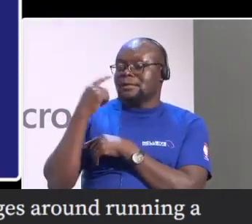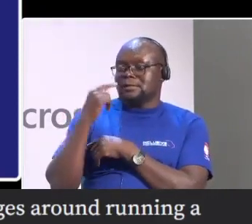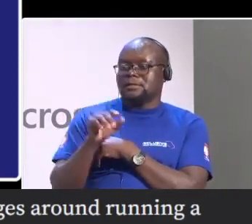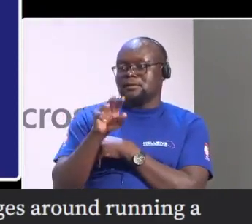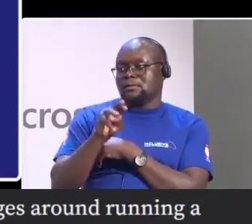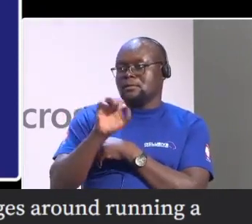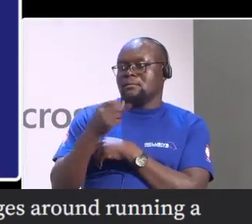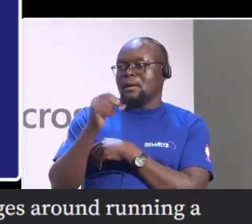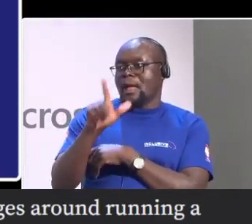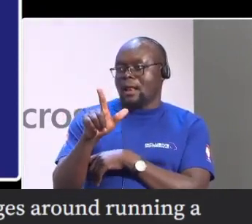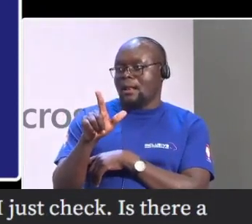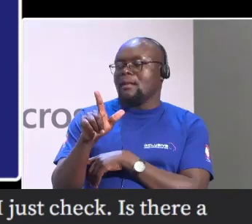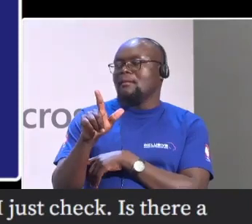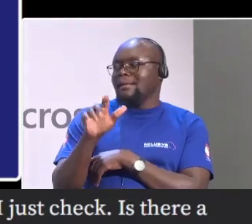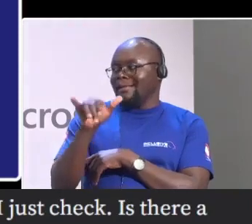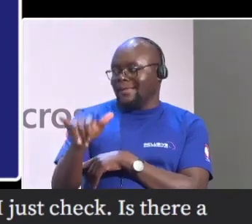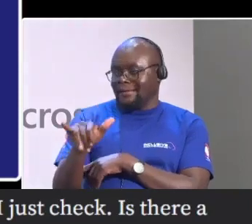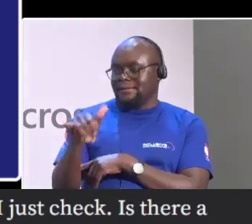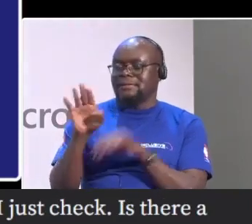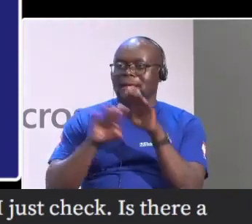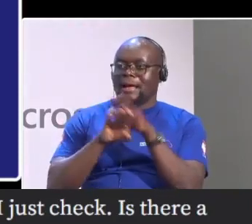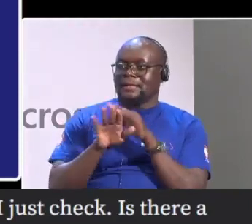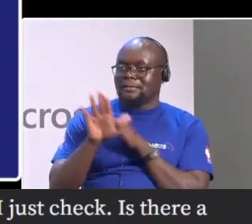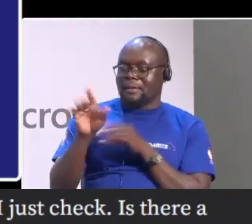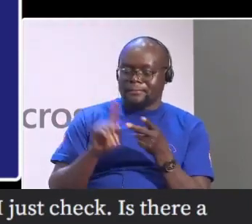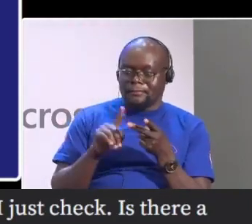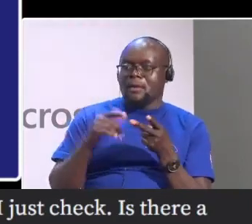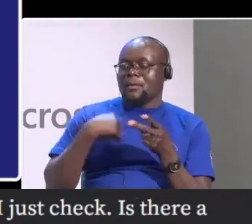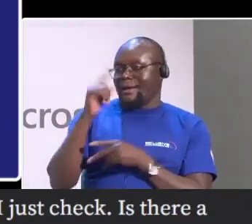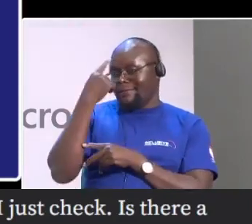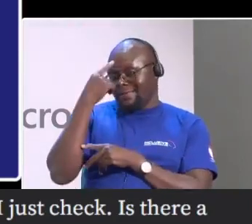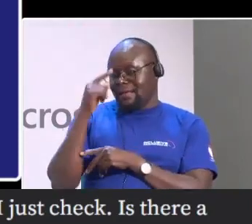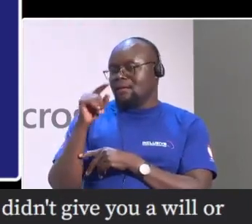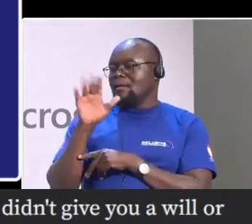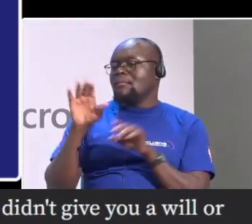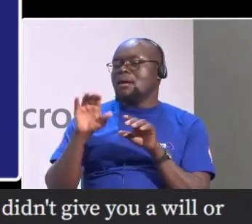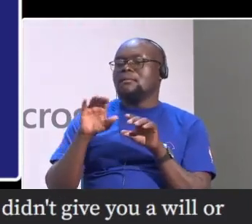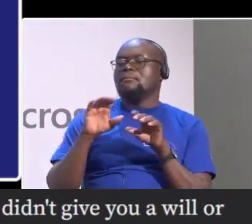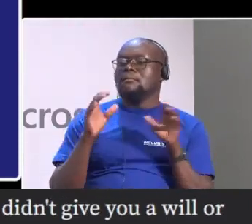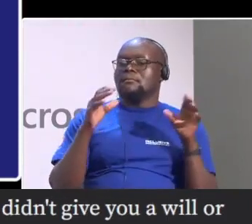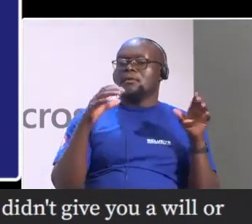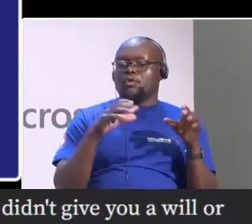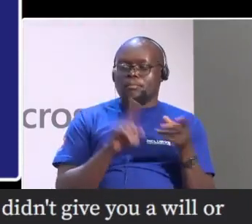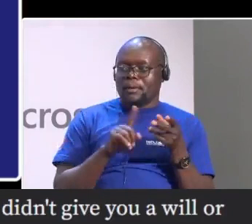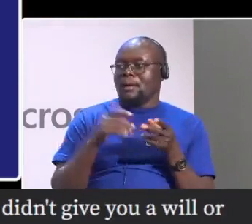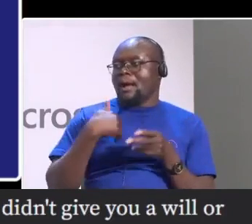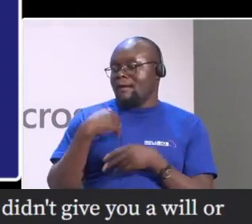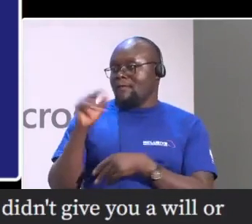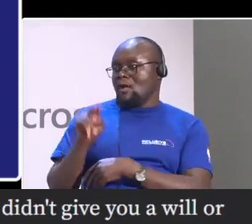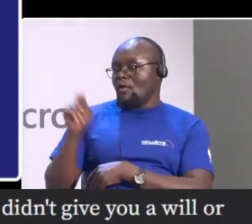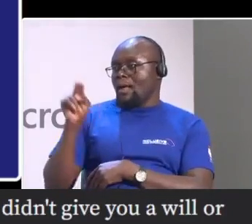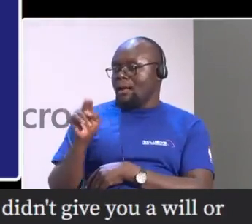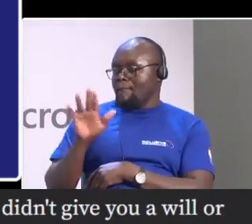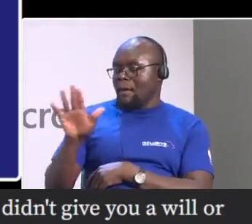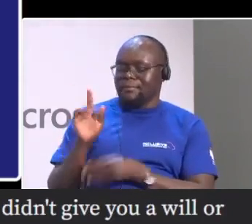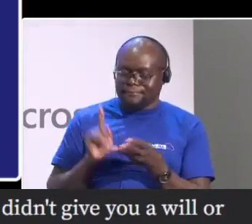on stage a lot. She's real involved in that. That's tied to Access Israel. We have an Indian chapter through Barrier Break. We had a Nordic chapter through